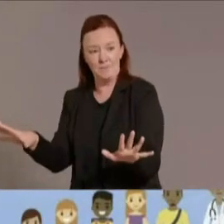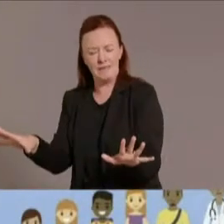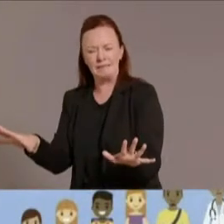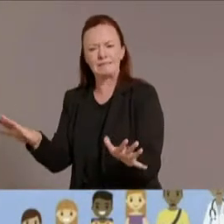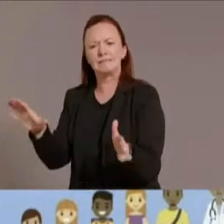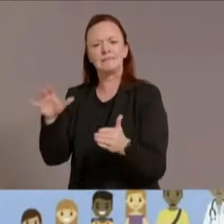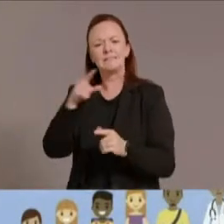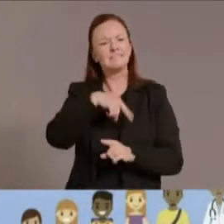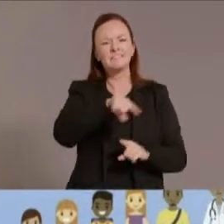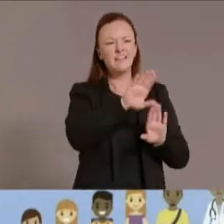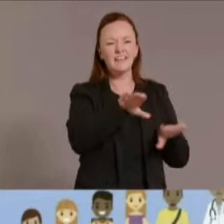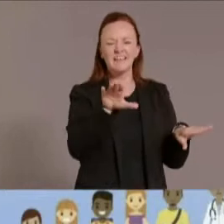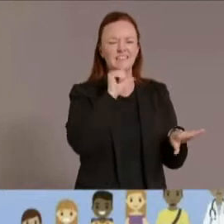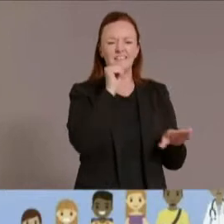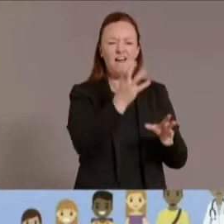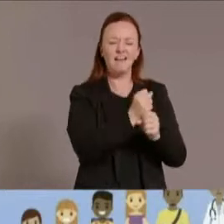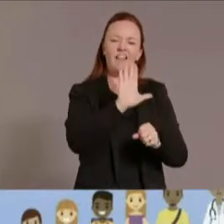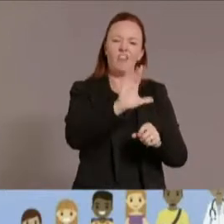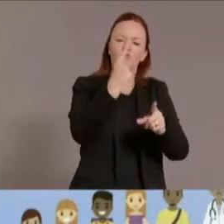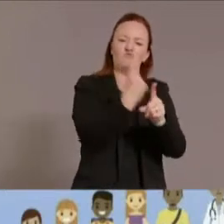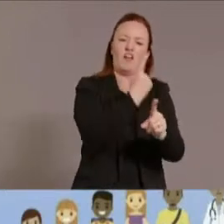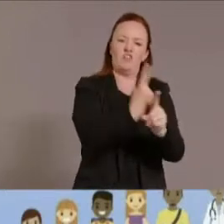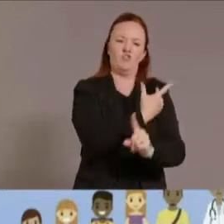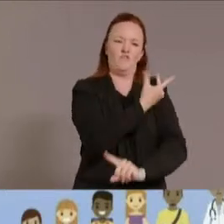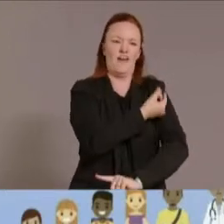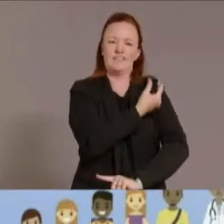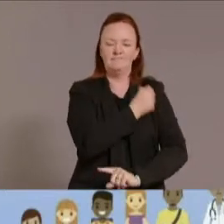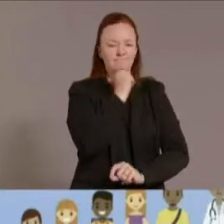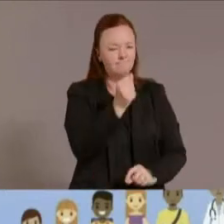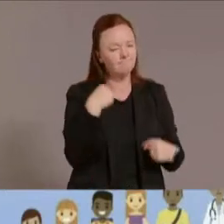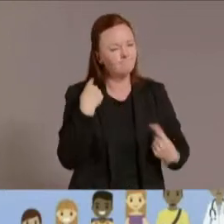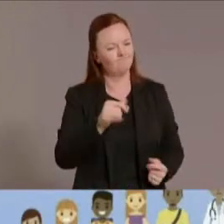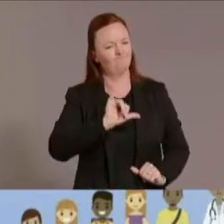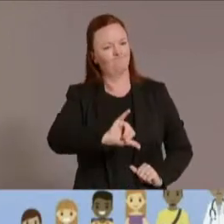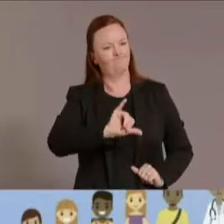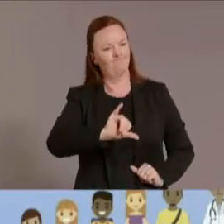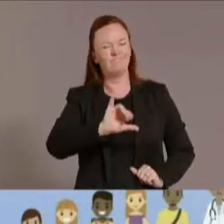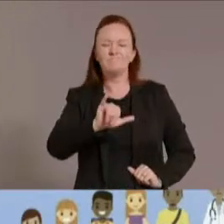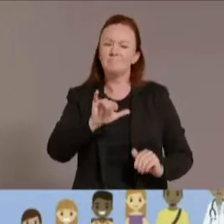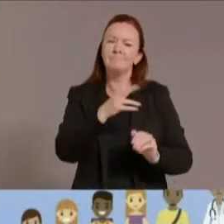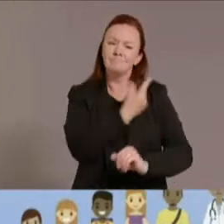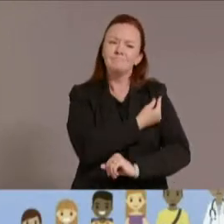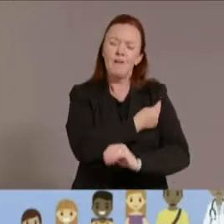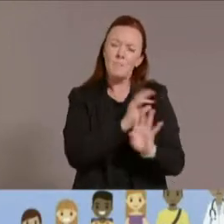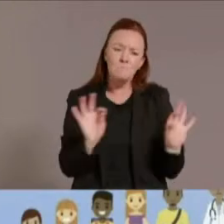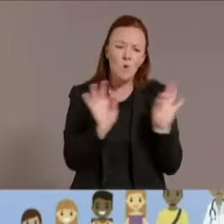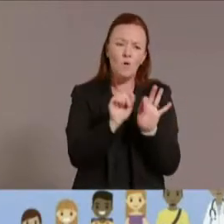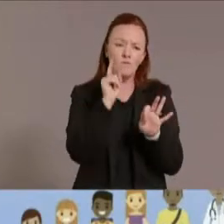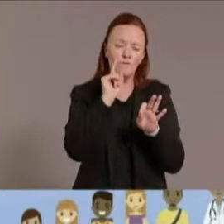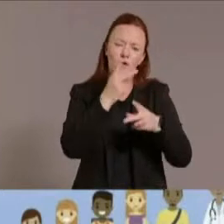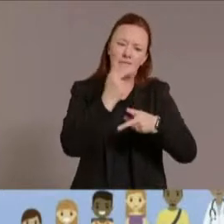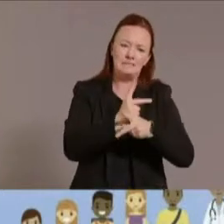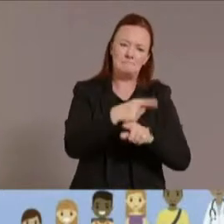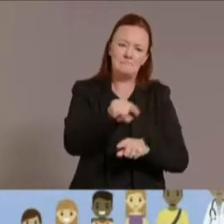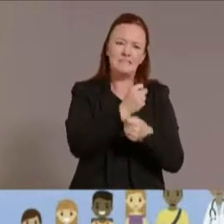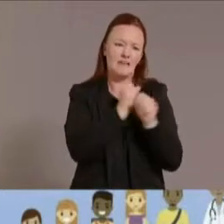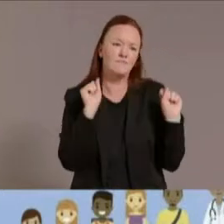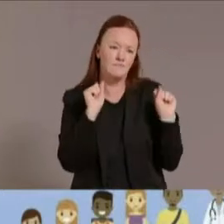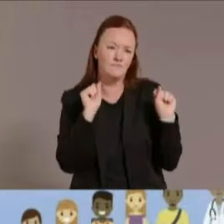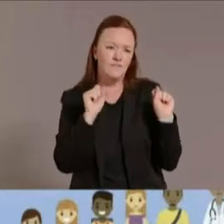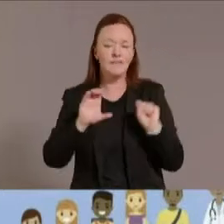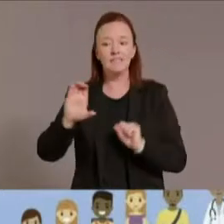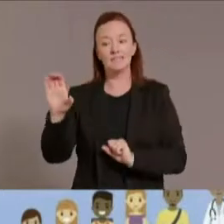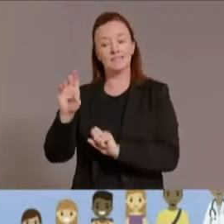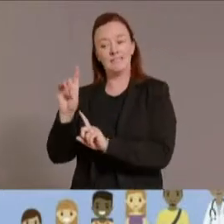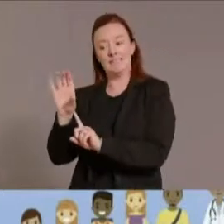very important component for keeping our communities safe. And so CDC is calling May through June